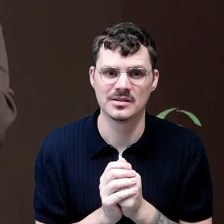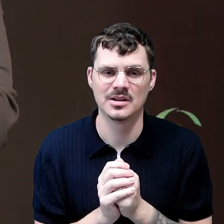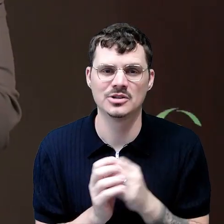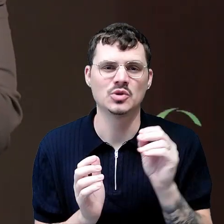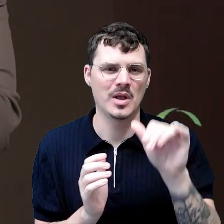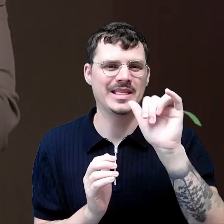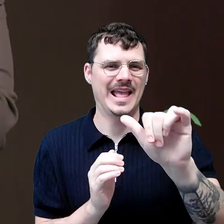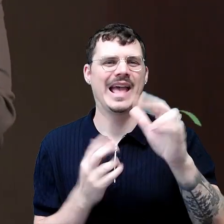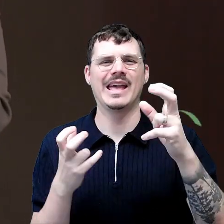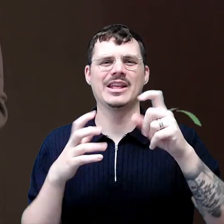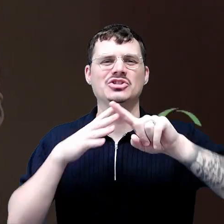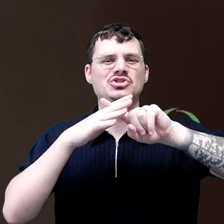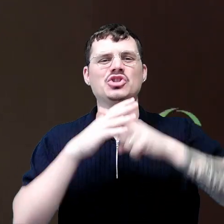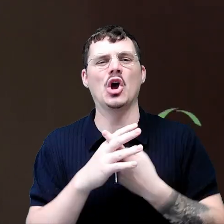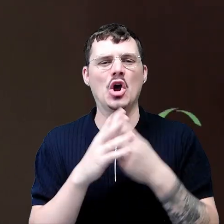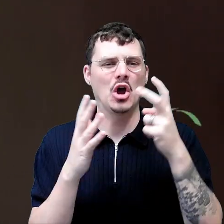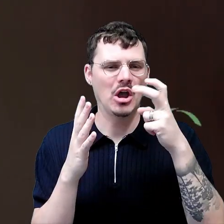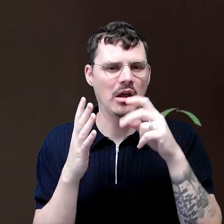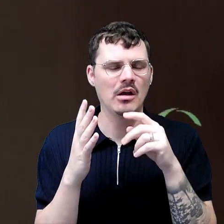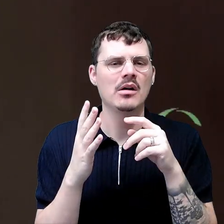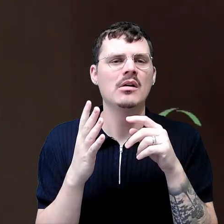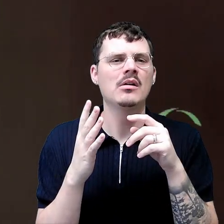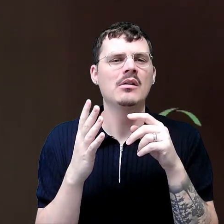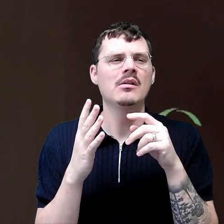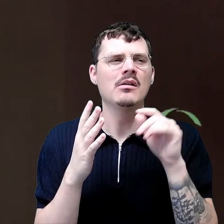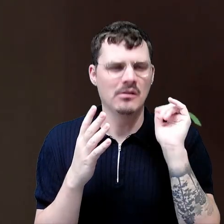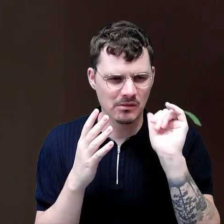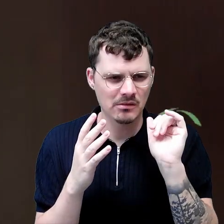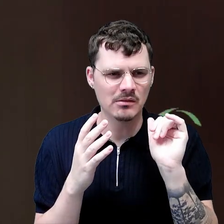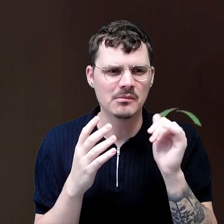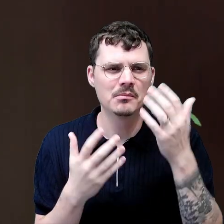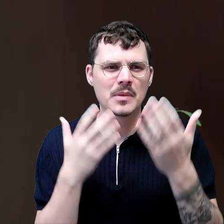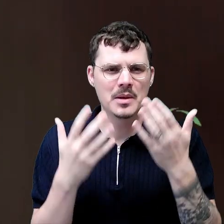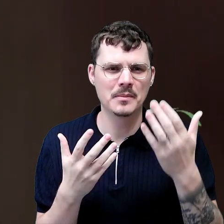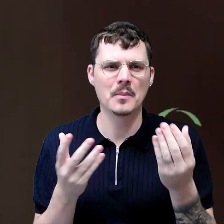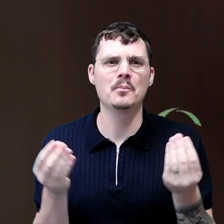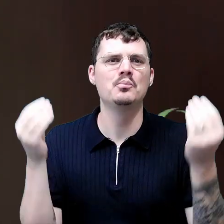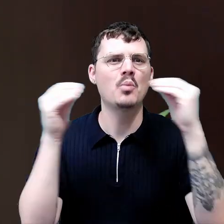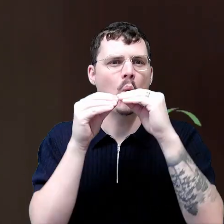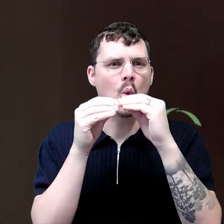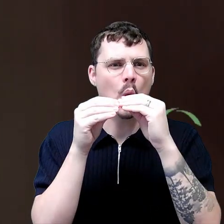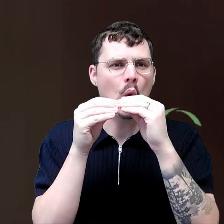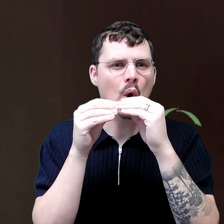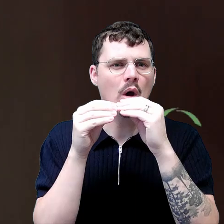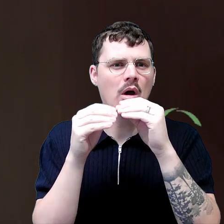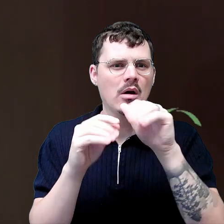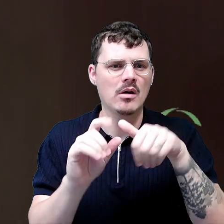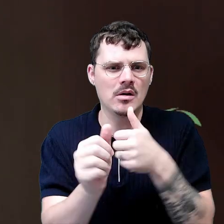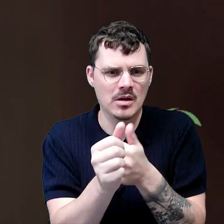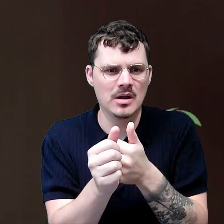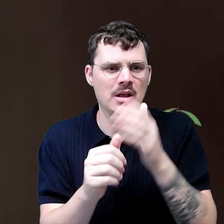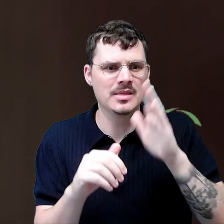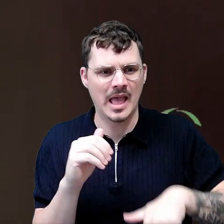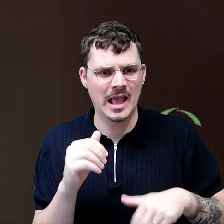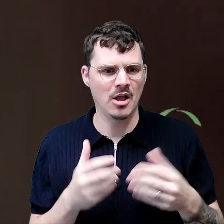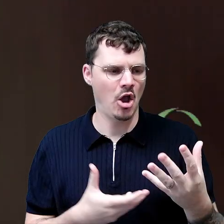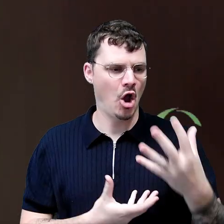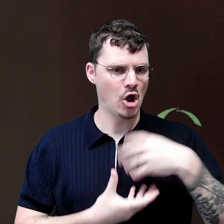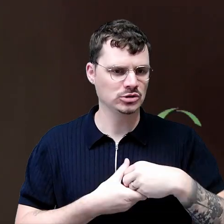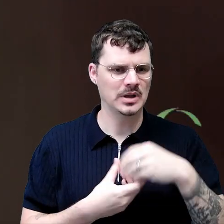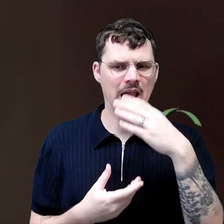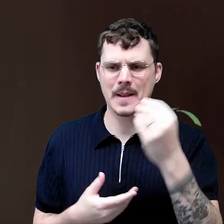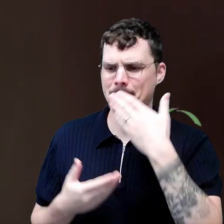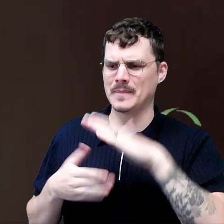the window of thinking there might be more to him than autism and so-called